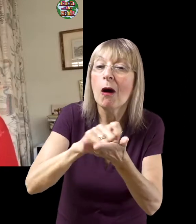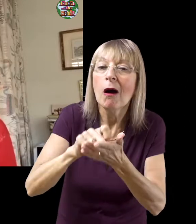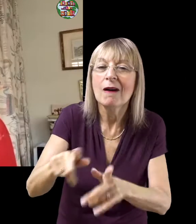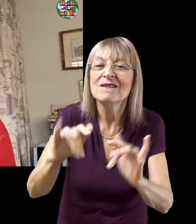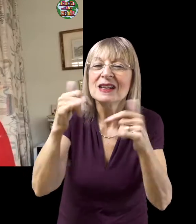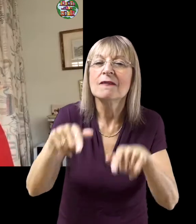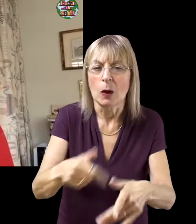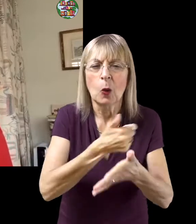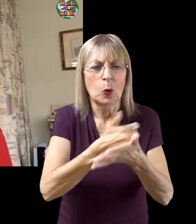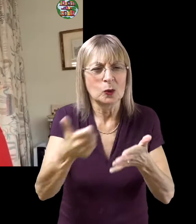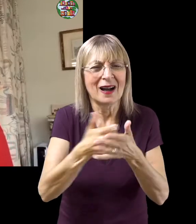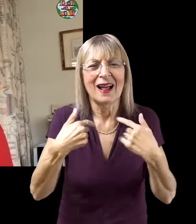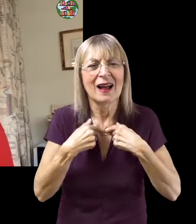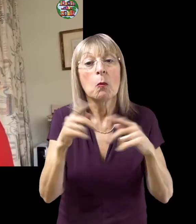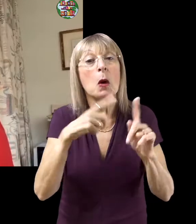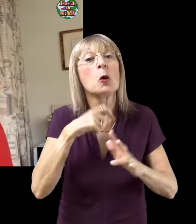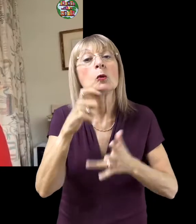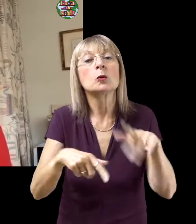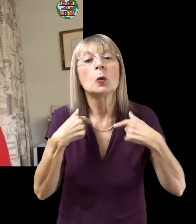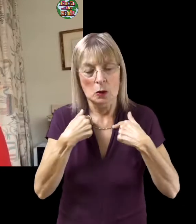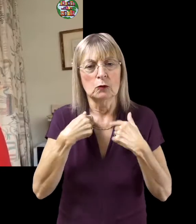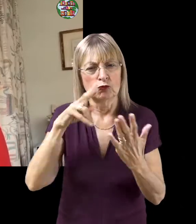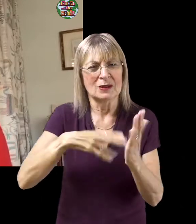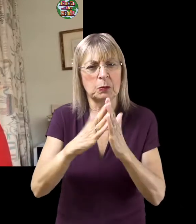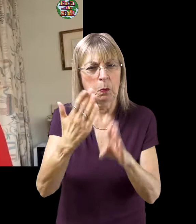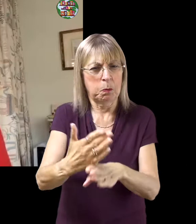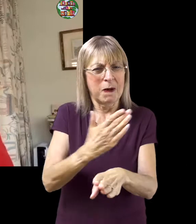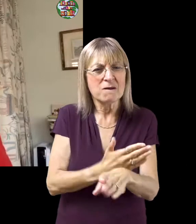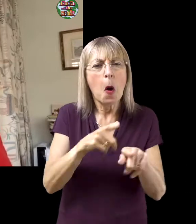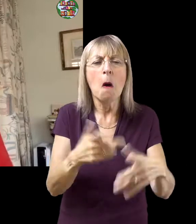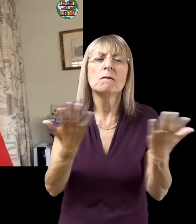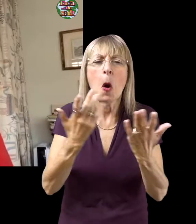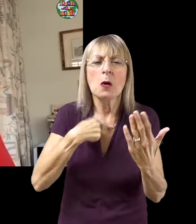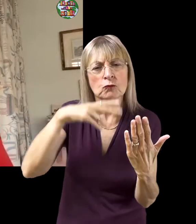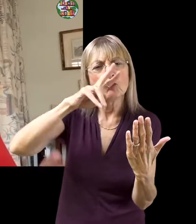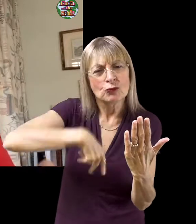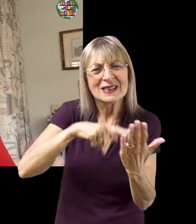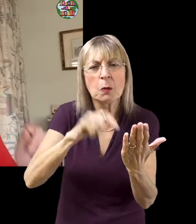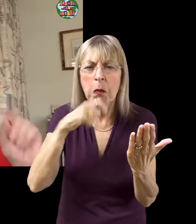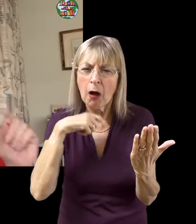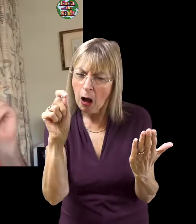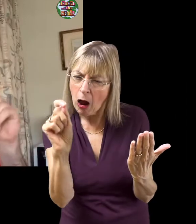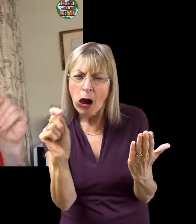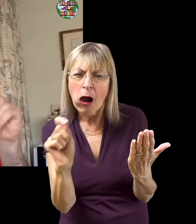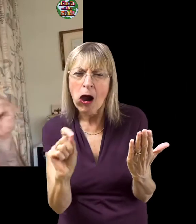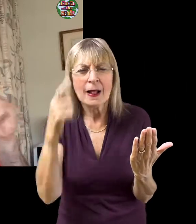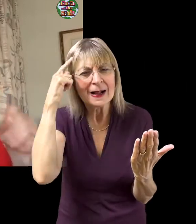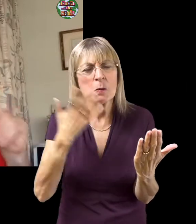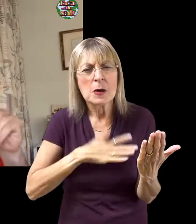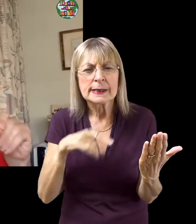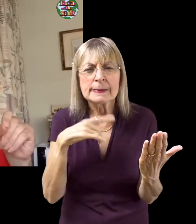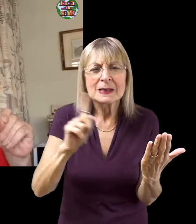writers at festivals and things like this, what I normally do is I read the book beforehand, of course, and while I'm reading, I scribble